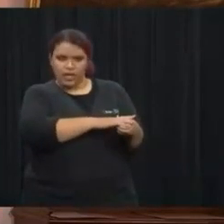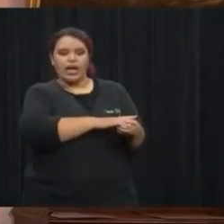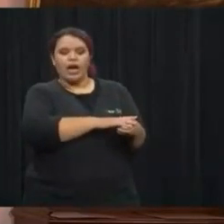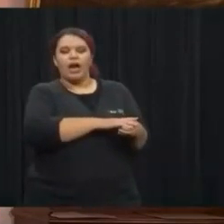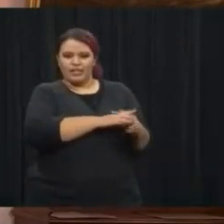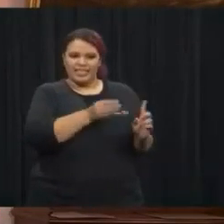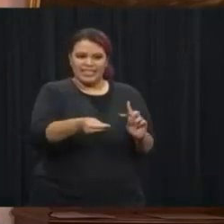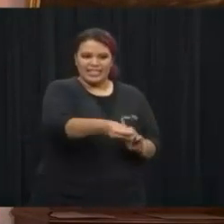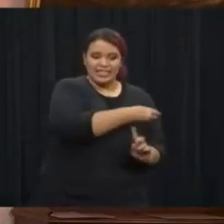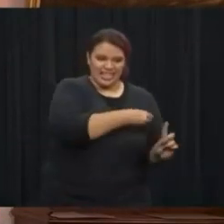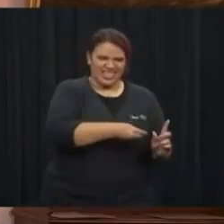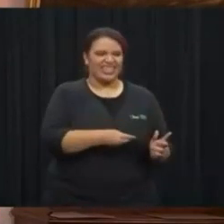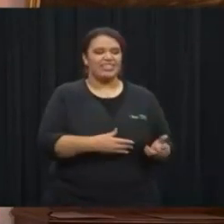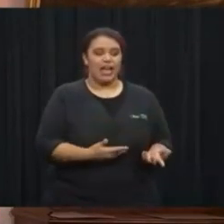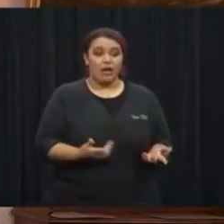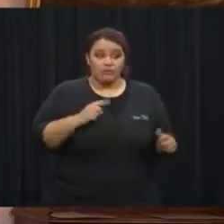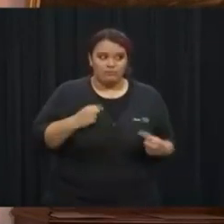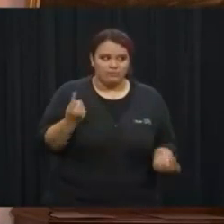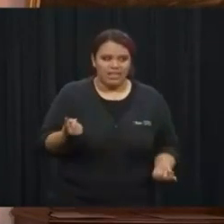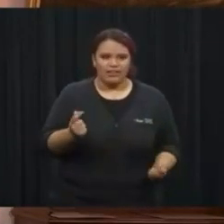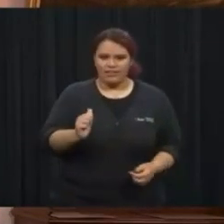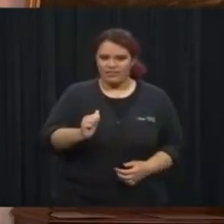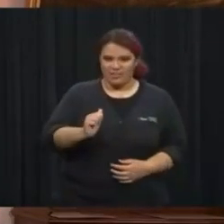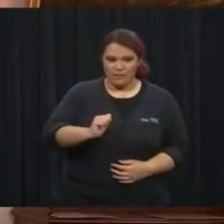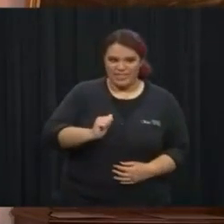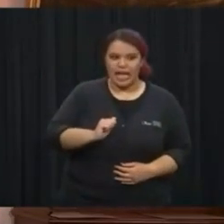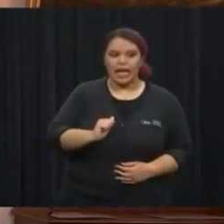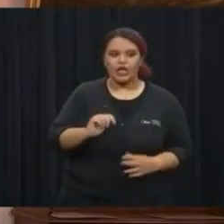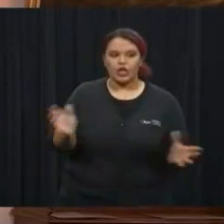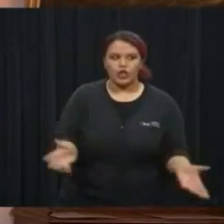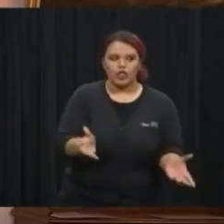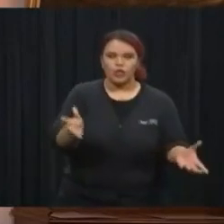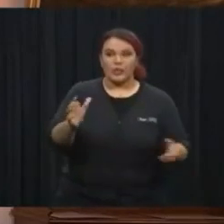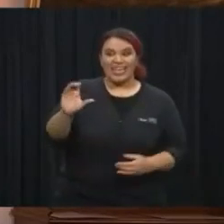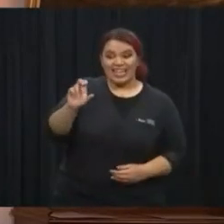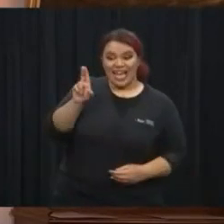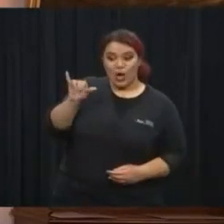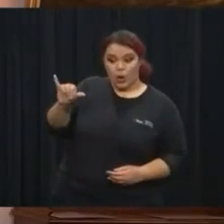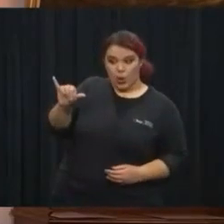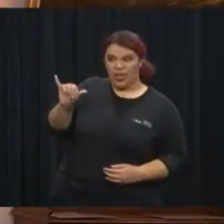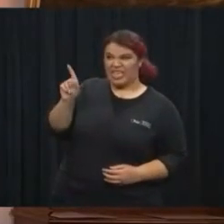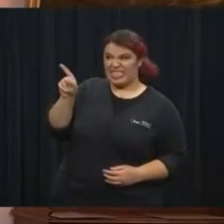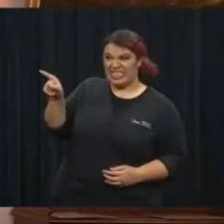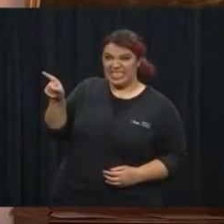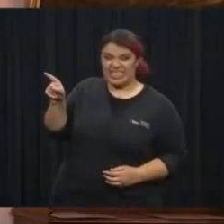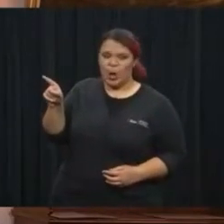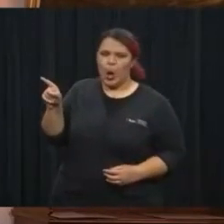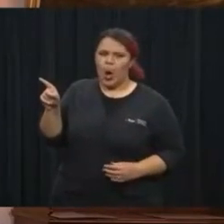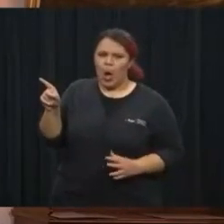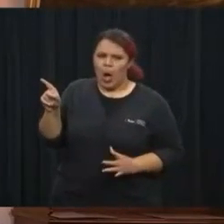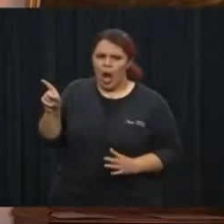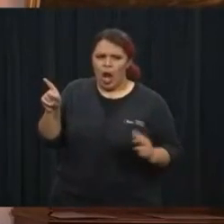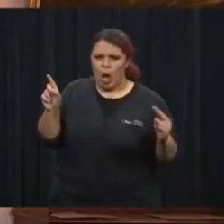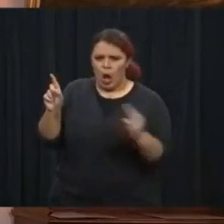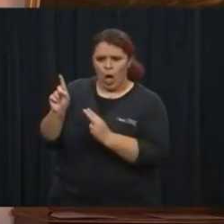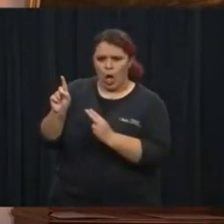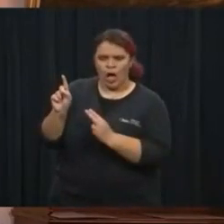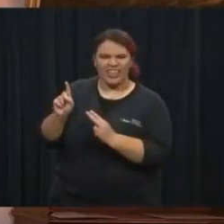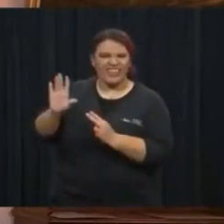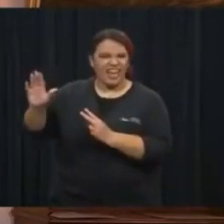that. We know that because all the experts tell us how this progresses. It would appear to be progressing in